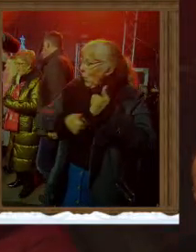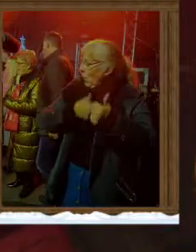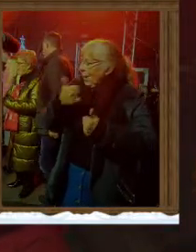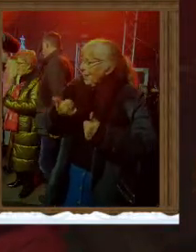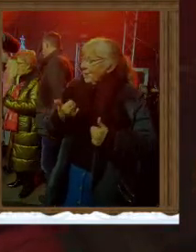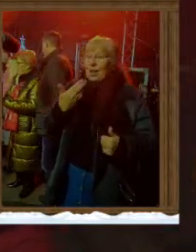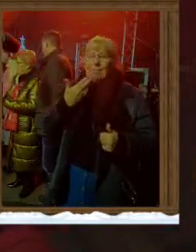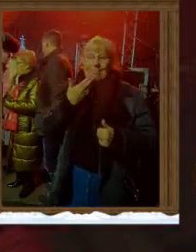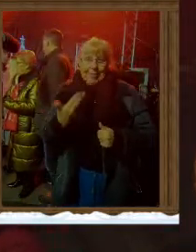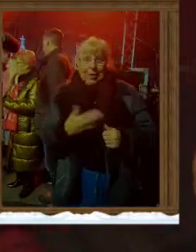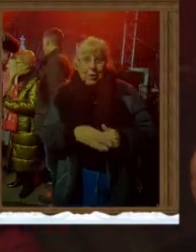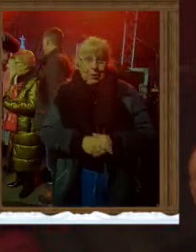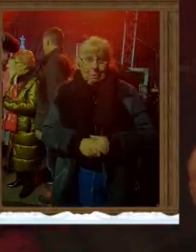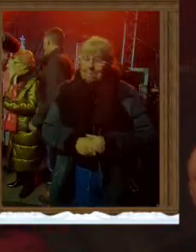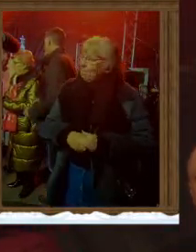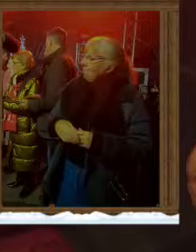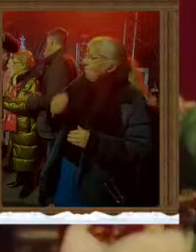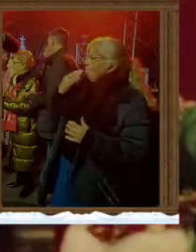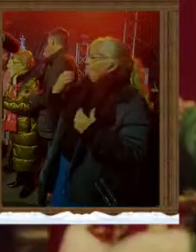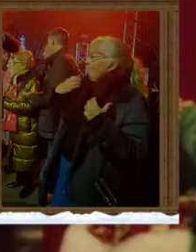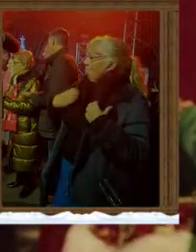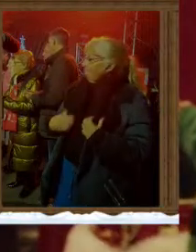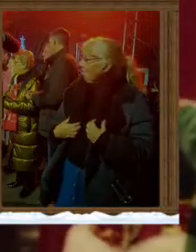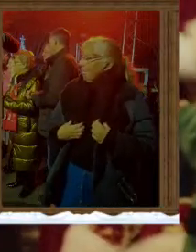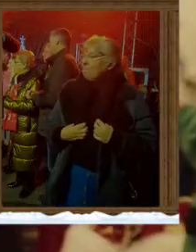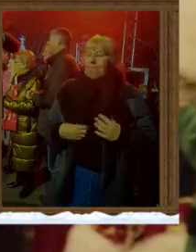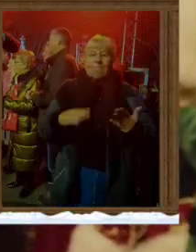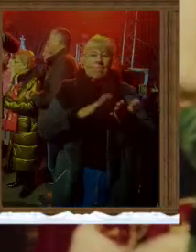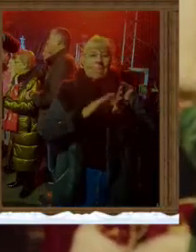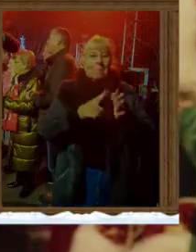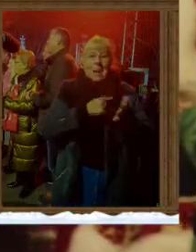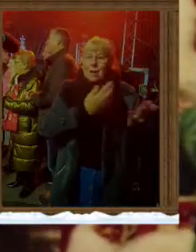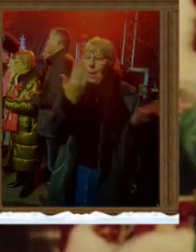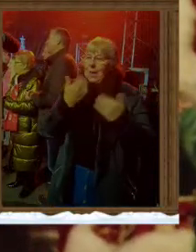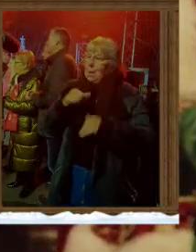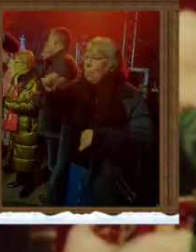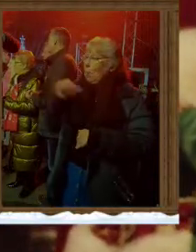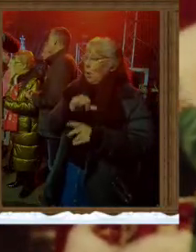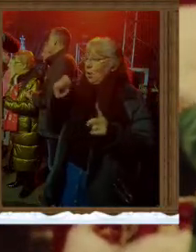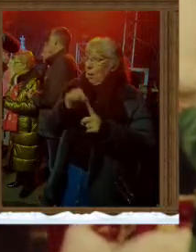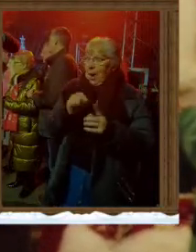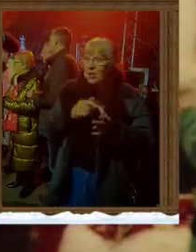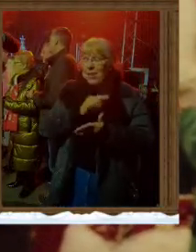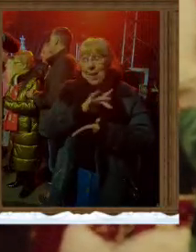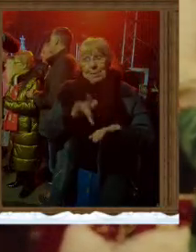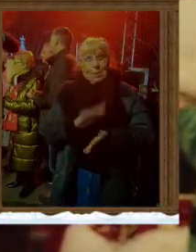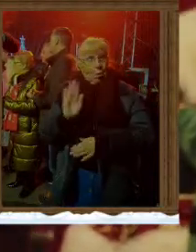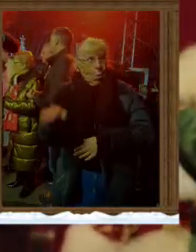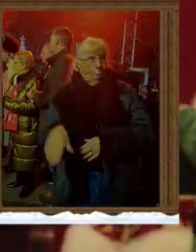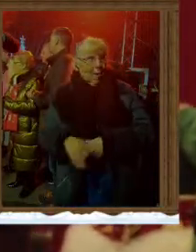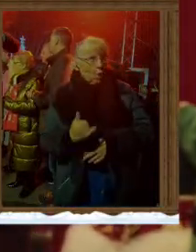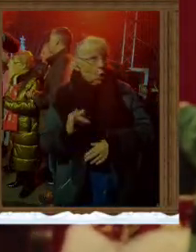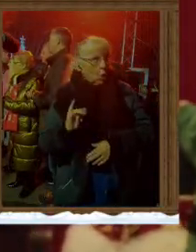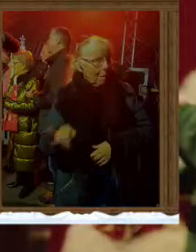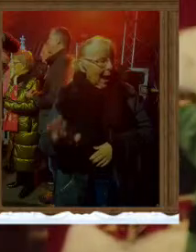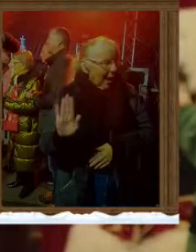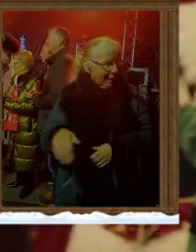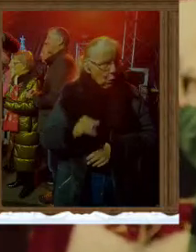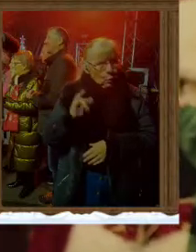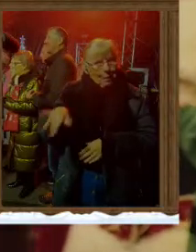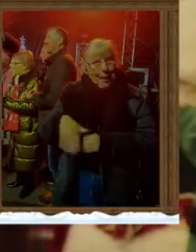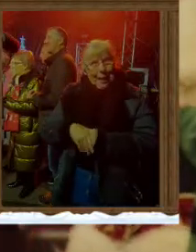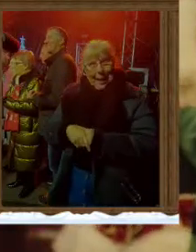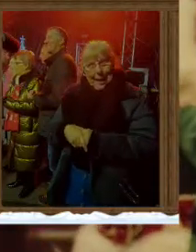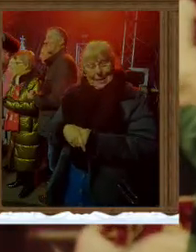Thank you. Thank well you, done, Mayor, and thank well you. Done, Maya. 100 quid down the Abbey Centre. That is not too shabby. Not too shabby at